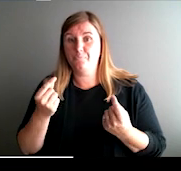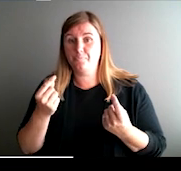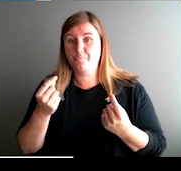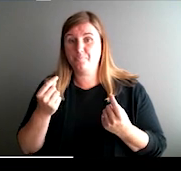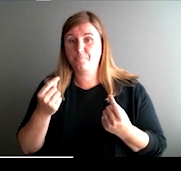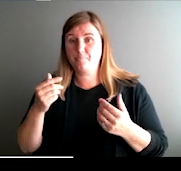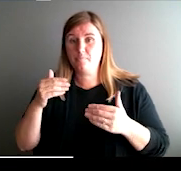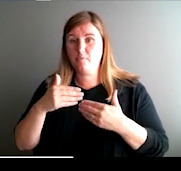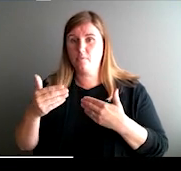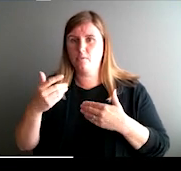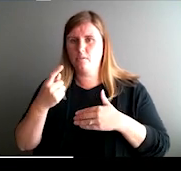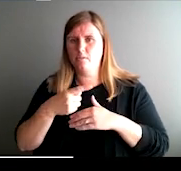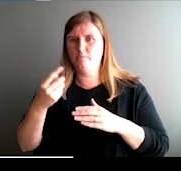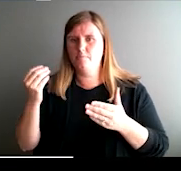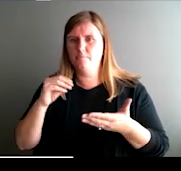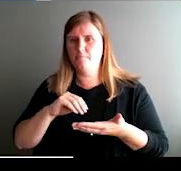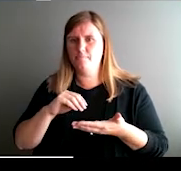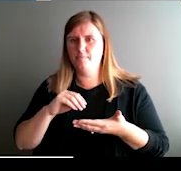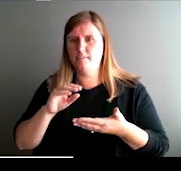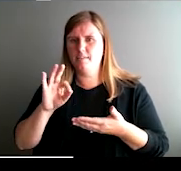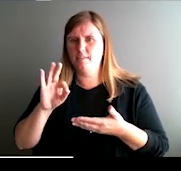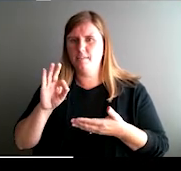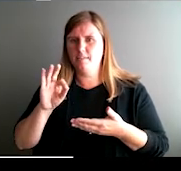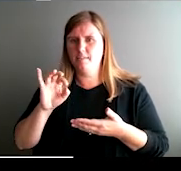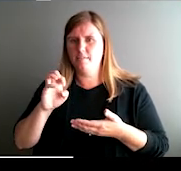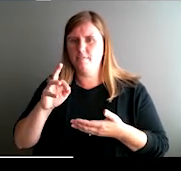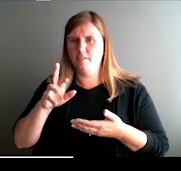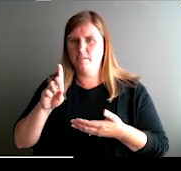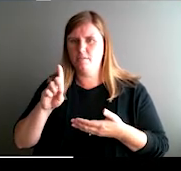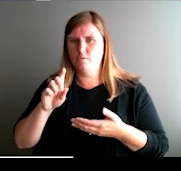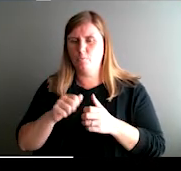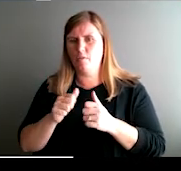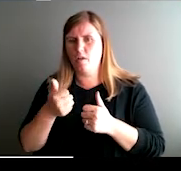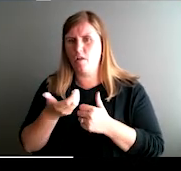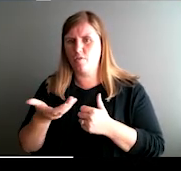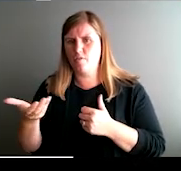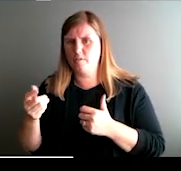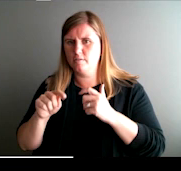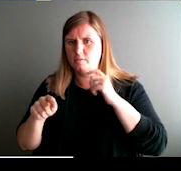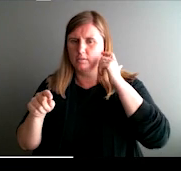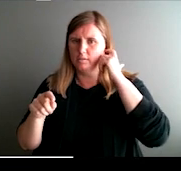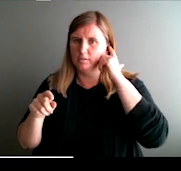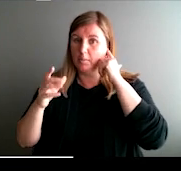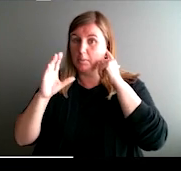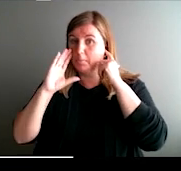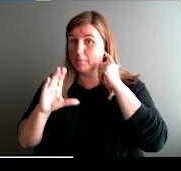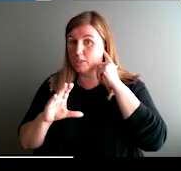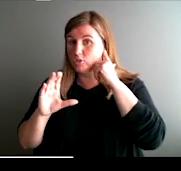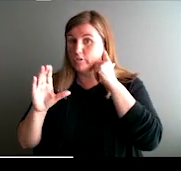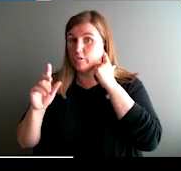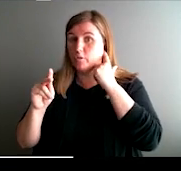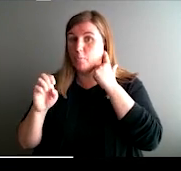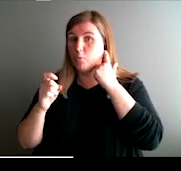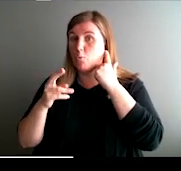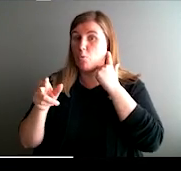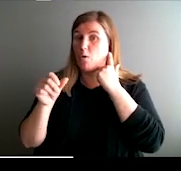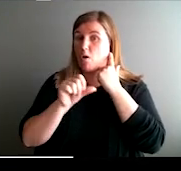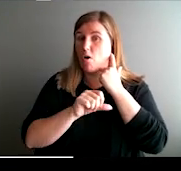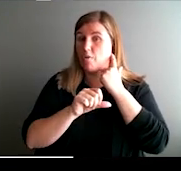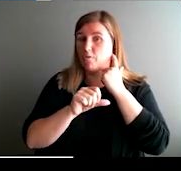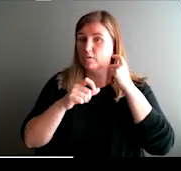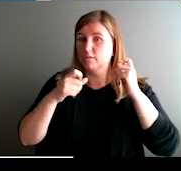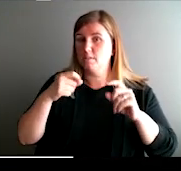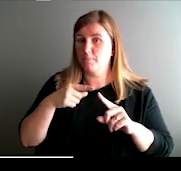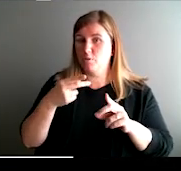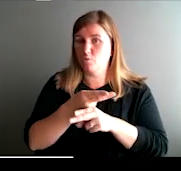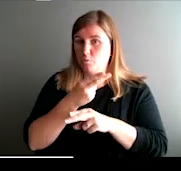the next day, put that notebook in a field with other items, whether it's the picture of a notebook or whether it's an actual notebook, whatever stimulus